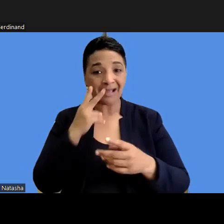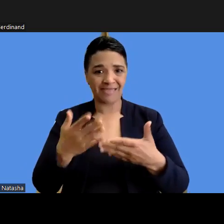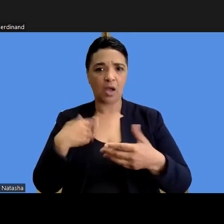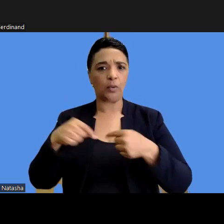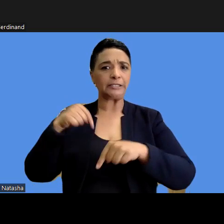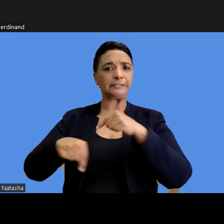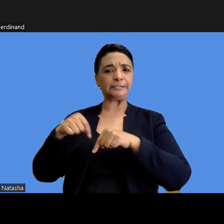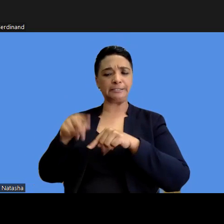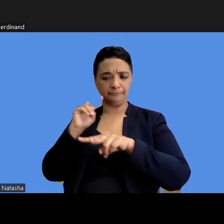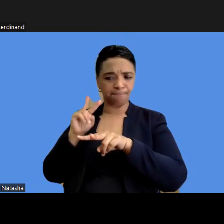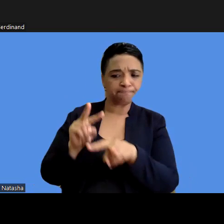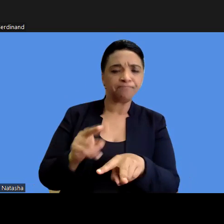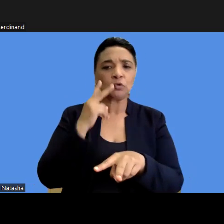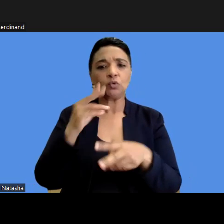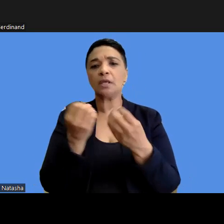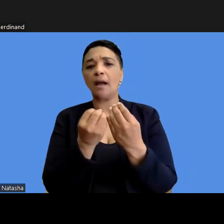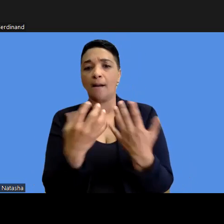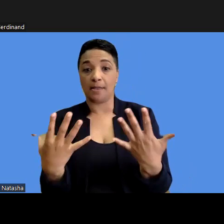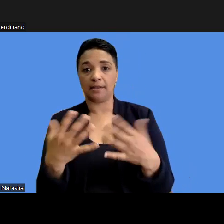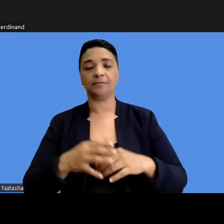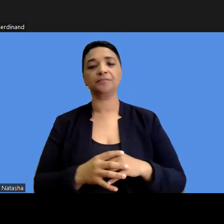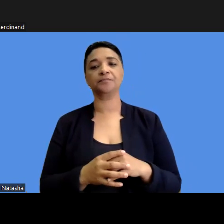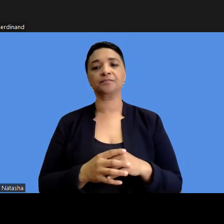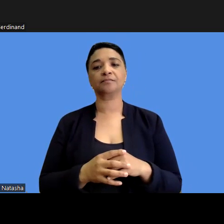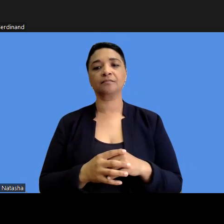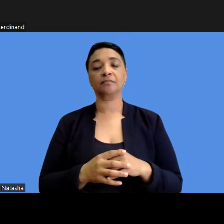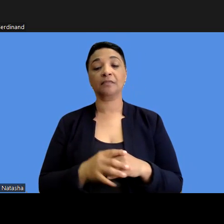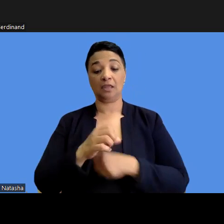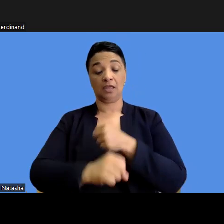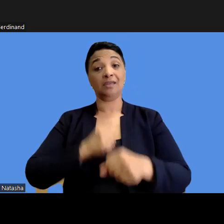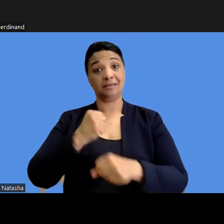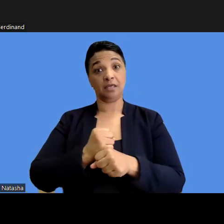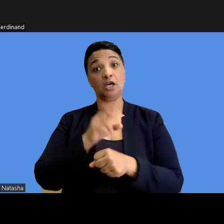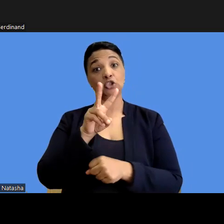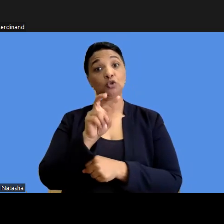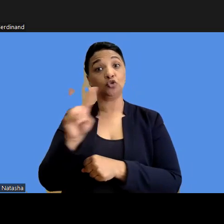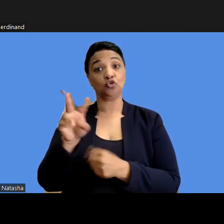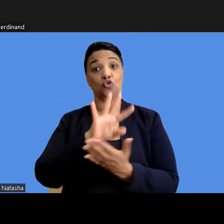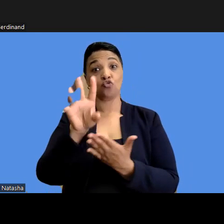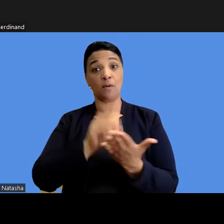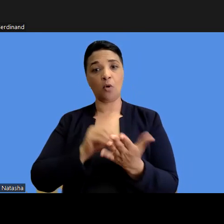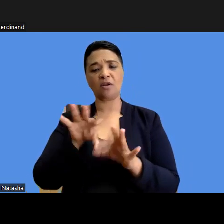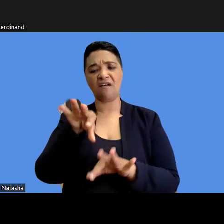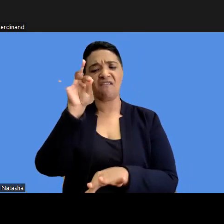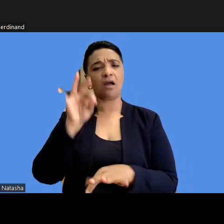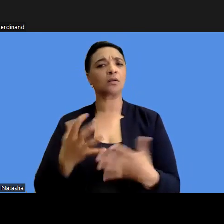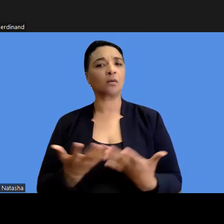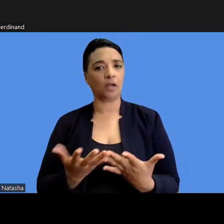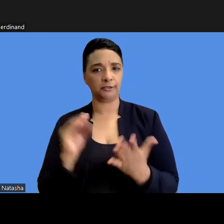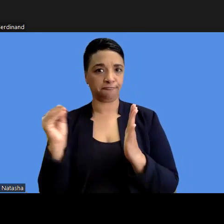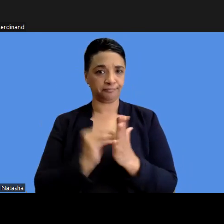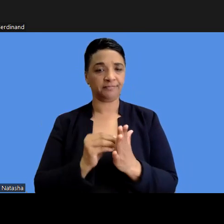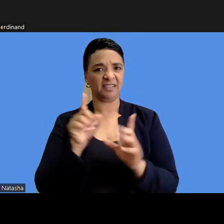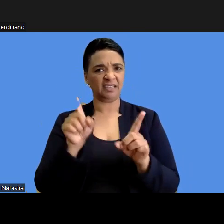perspective of the mapping. So based on the finding of 2022, I think you already mentioned at your